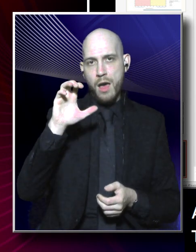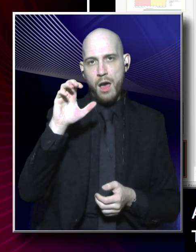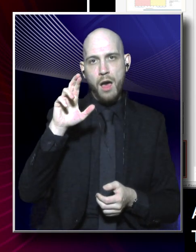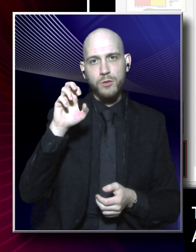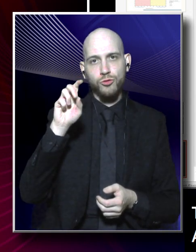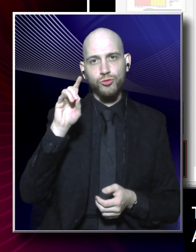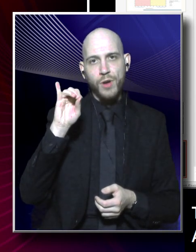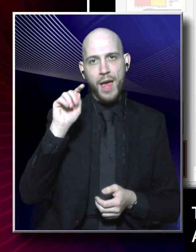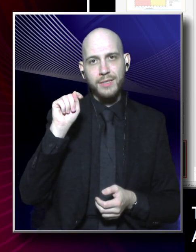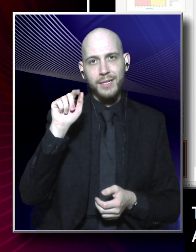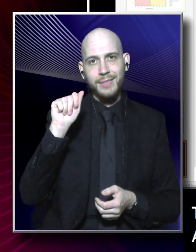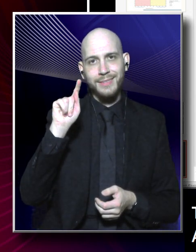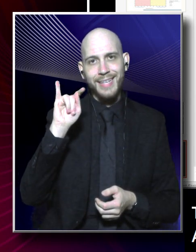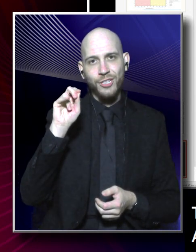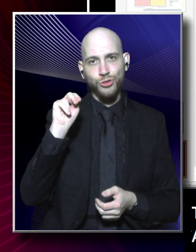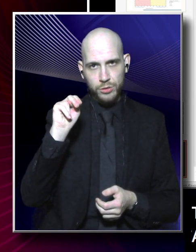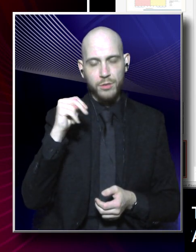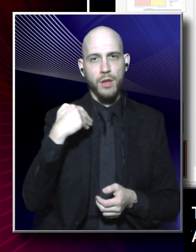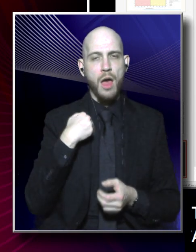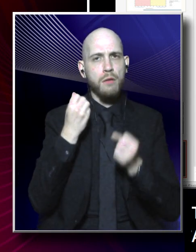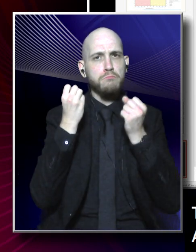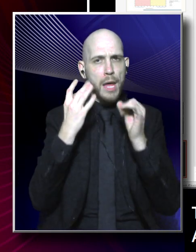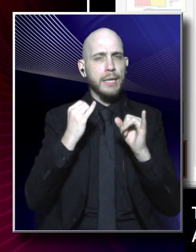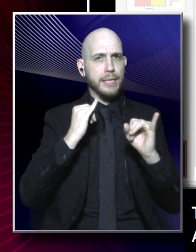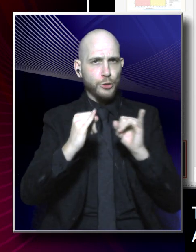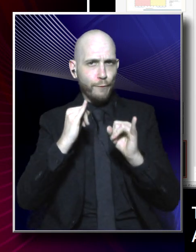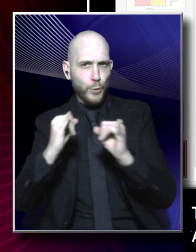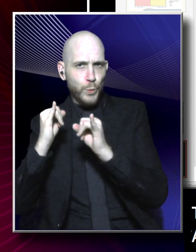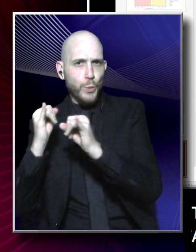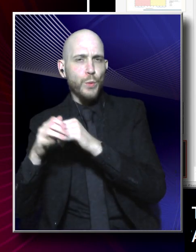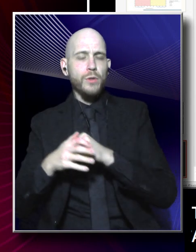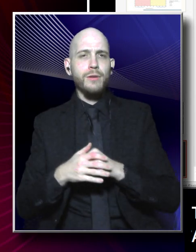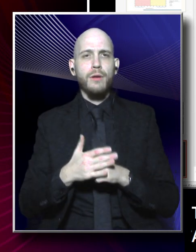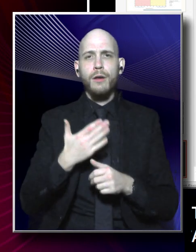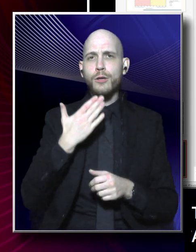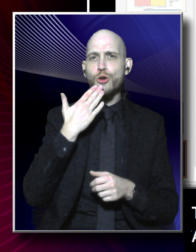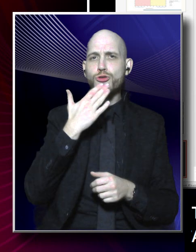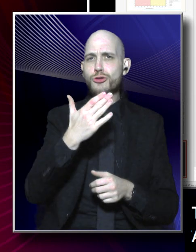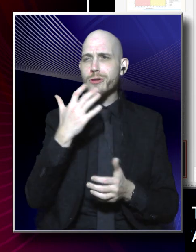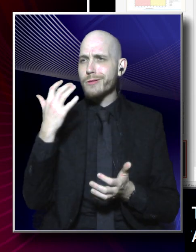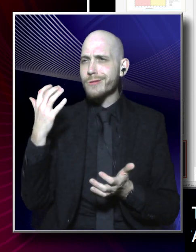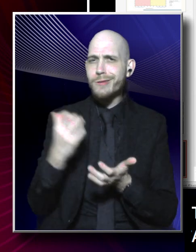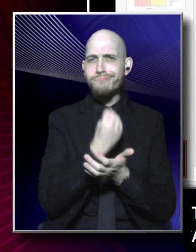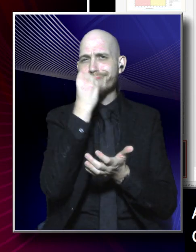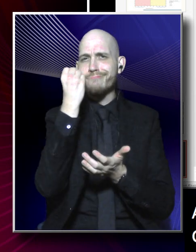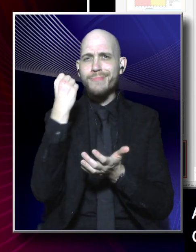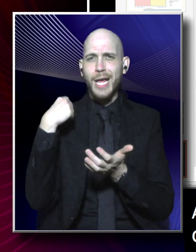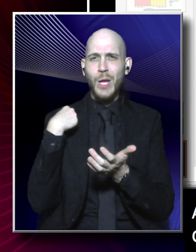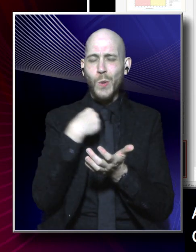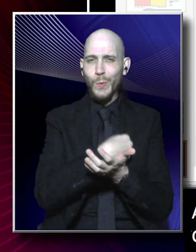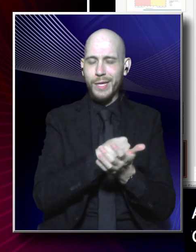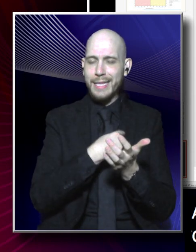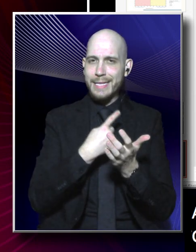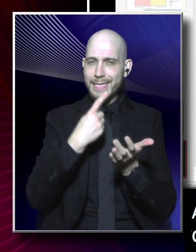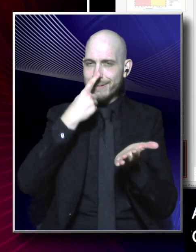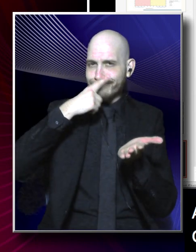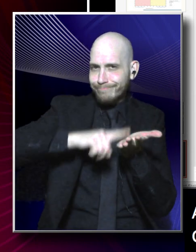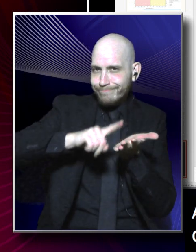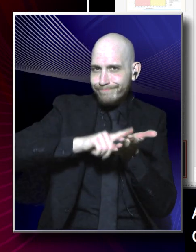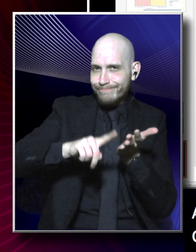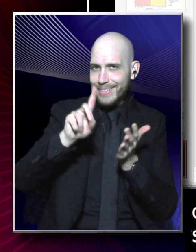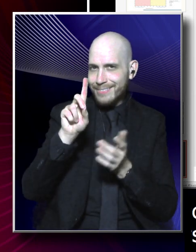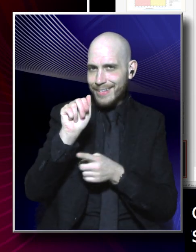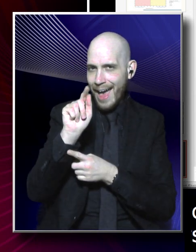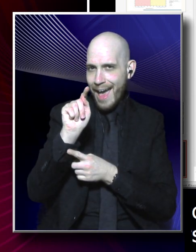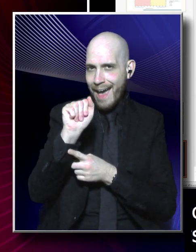a good exercise. It was a good chance for us to really dig down into our data and see what we were